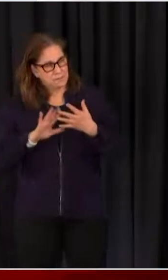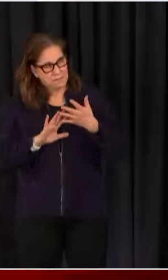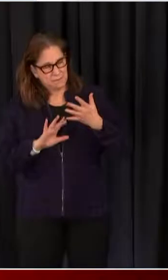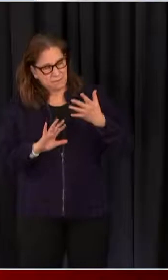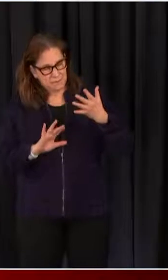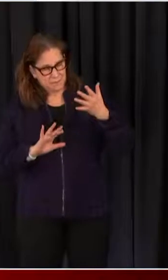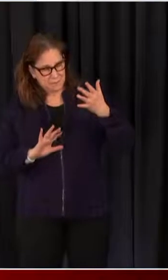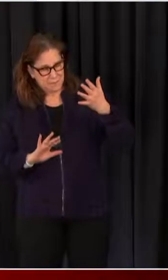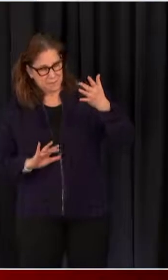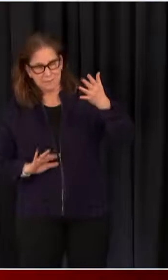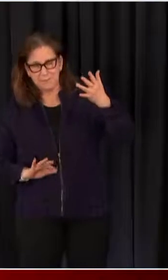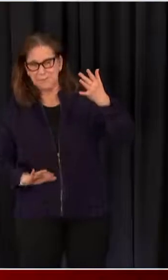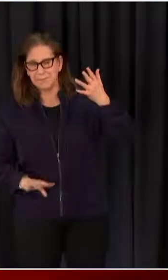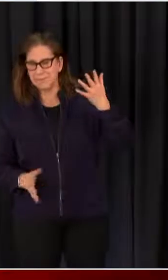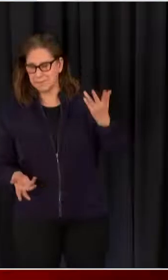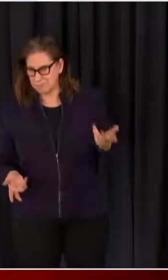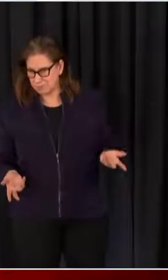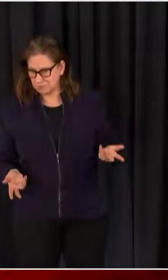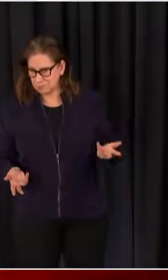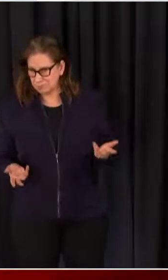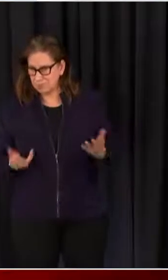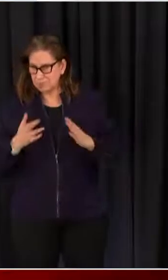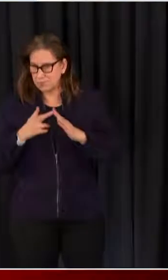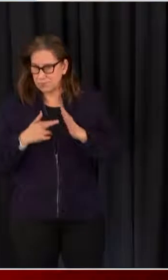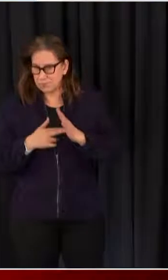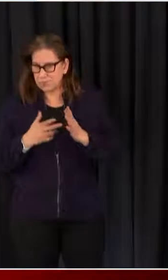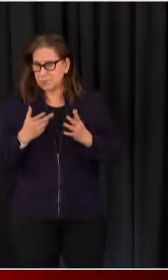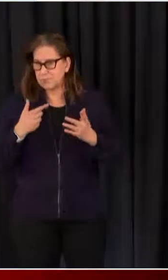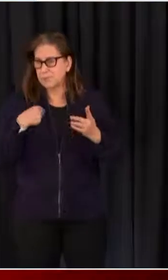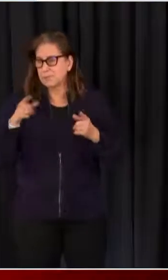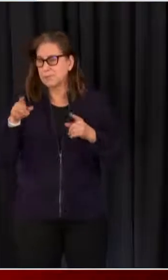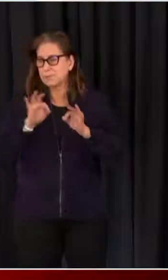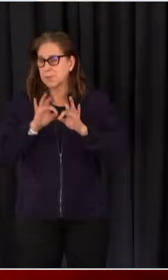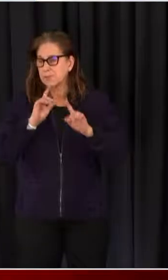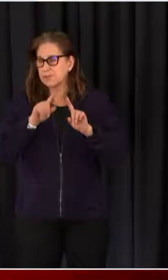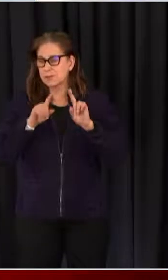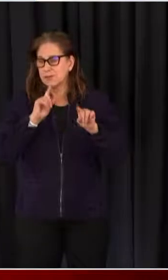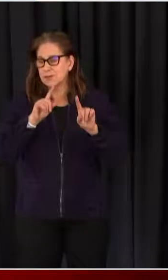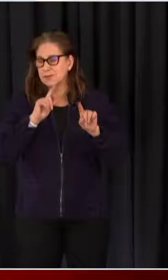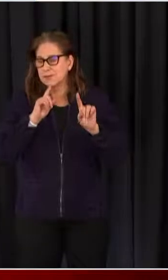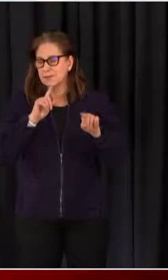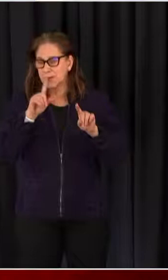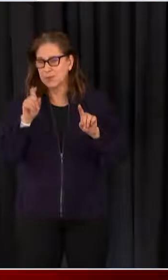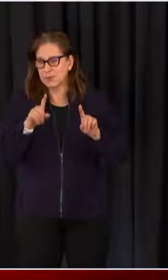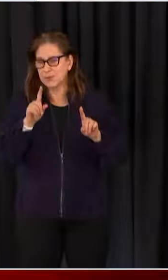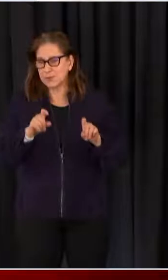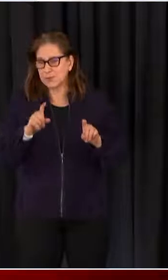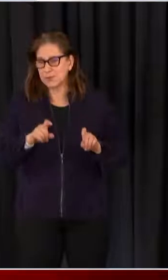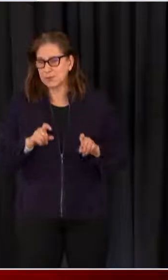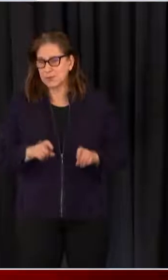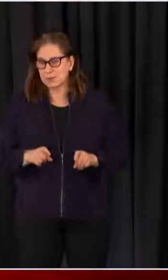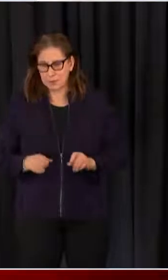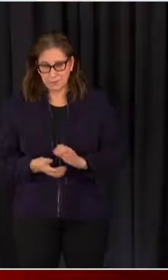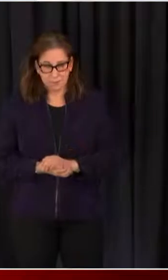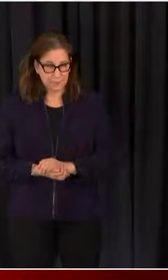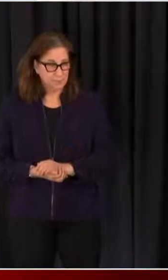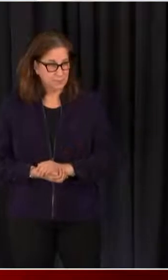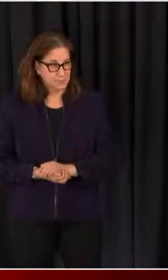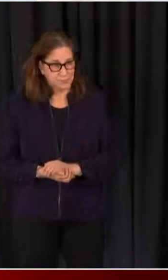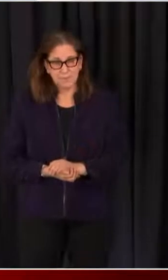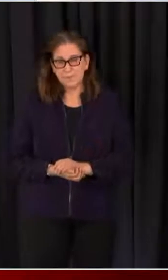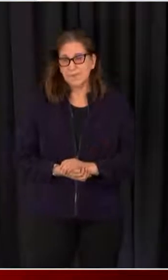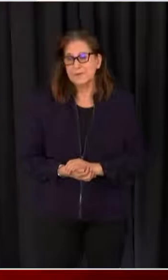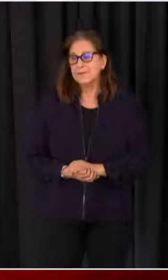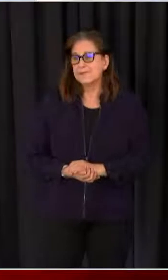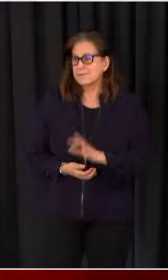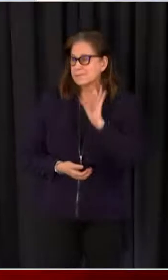after pre-registration, and that will impact our ability to send out more appointments to the next group of people after folks